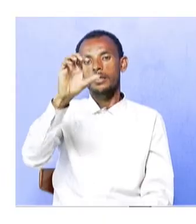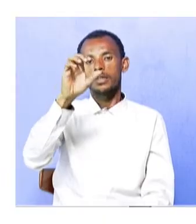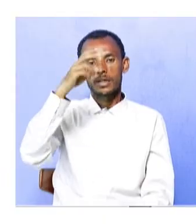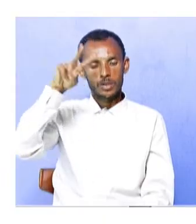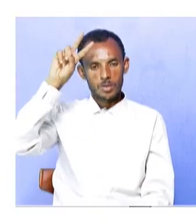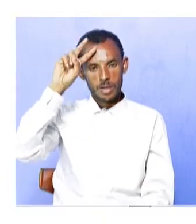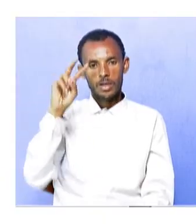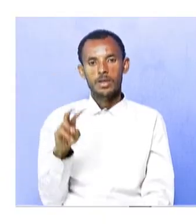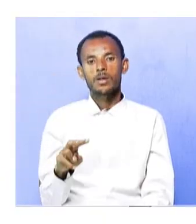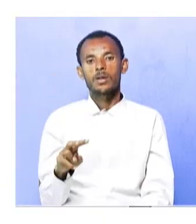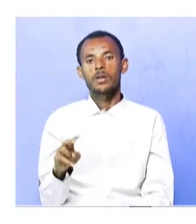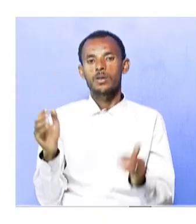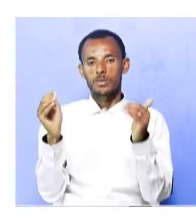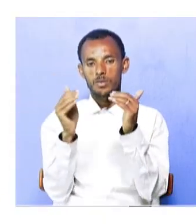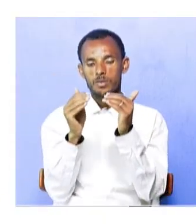square